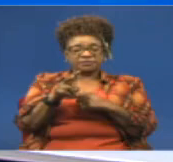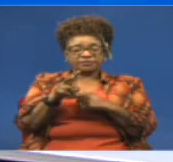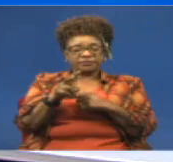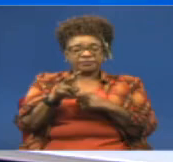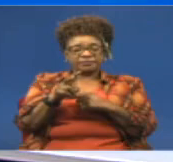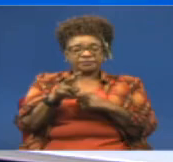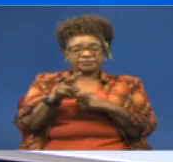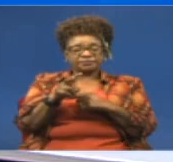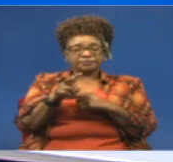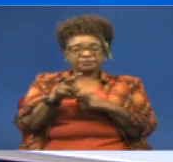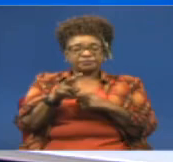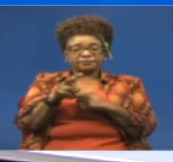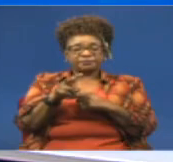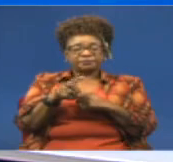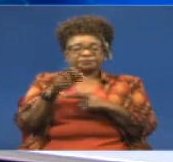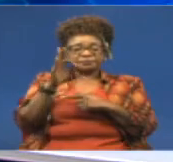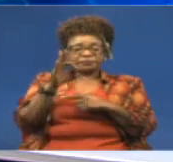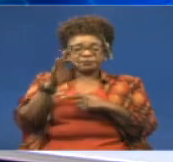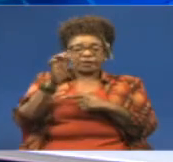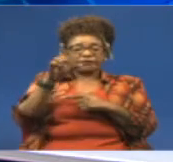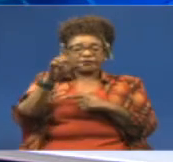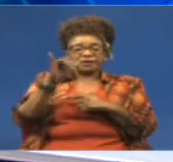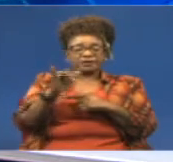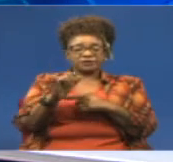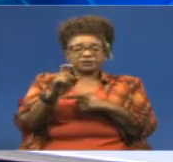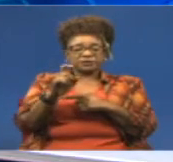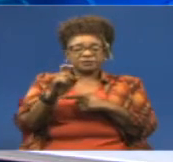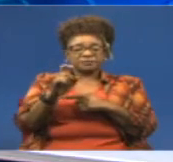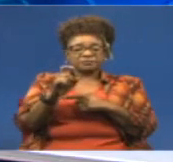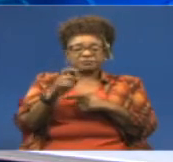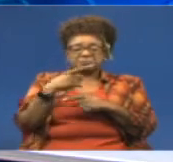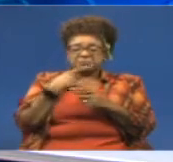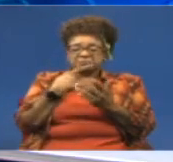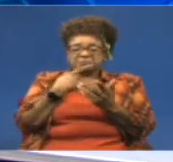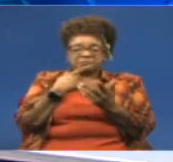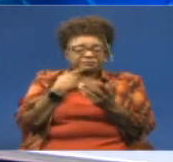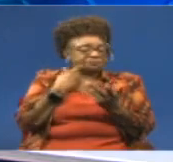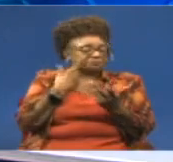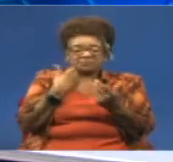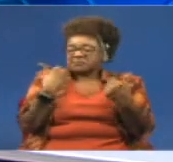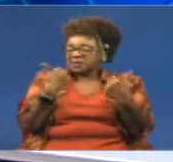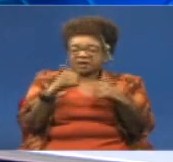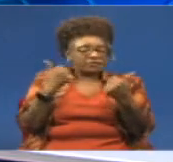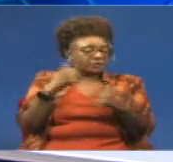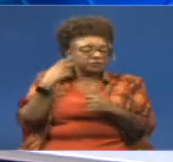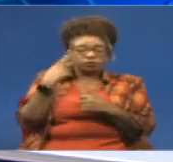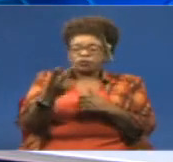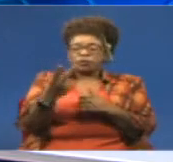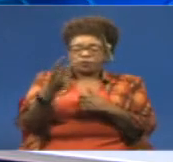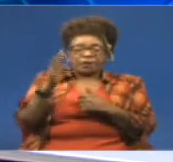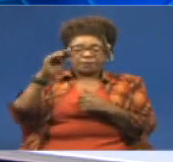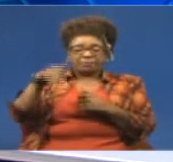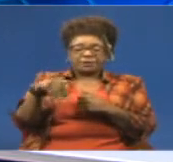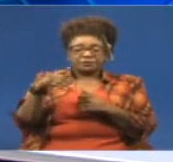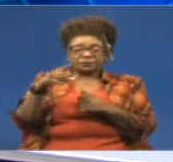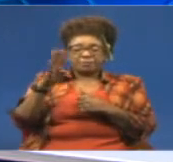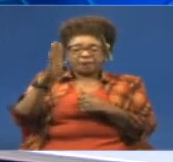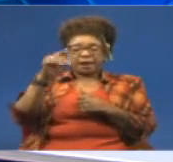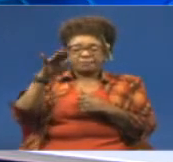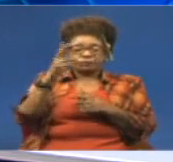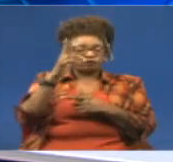In other news, Felix Orinda, popularly known as DJ Evolve, now says that he did not see Embakasi East Member of Parliament Babu Owino shoot